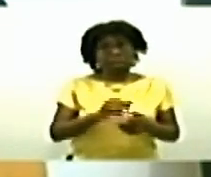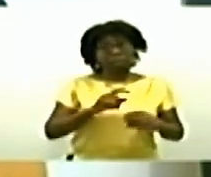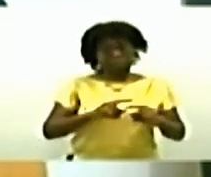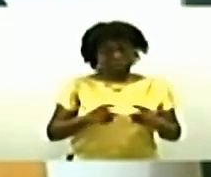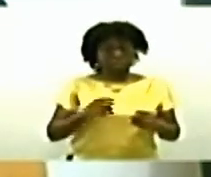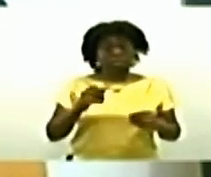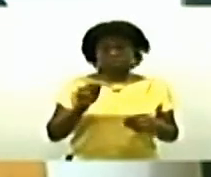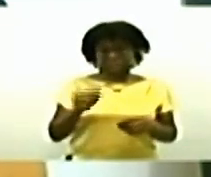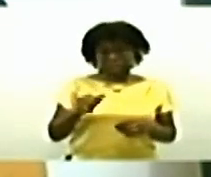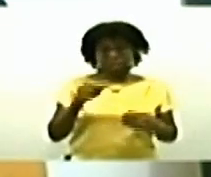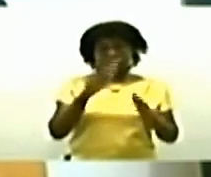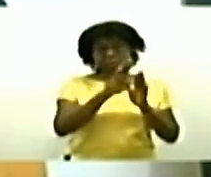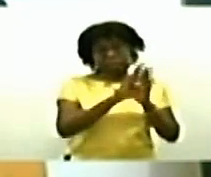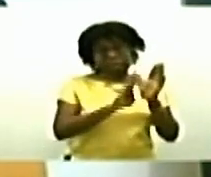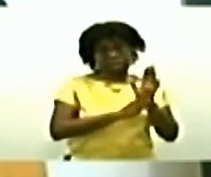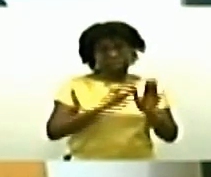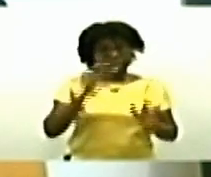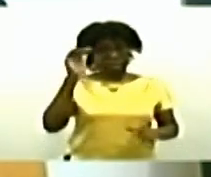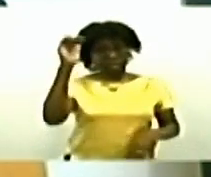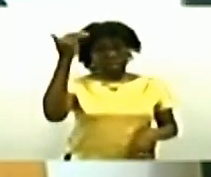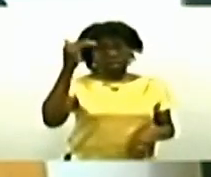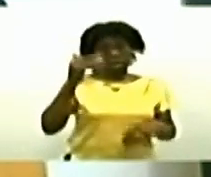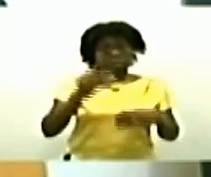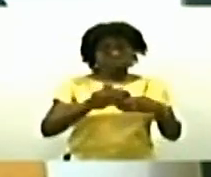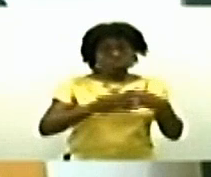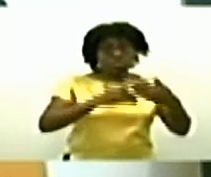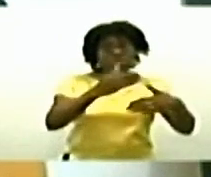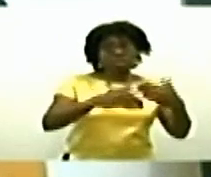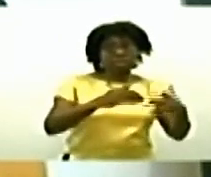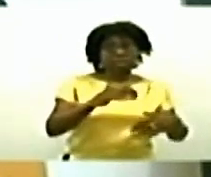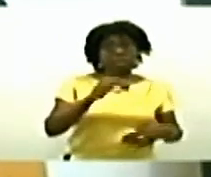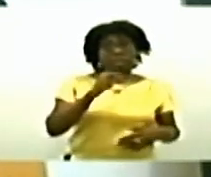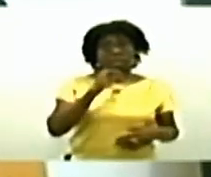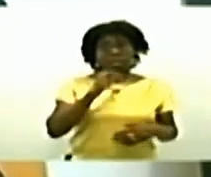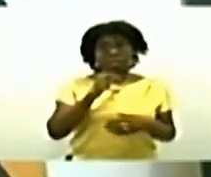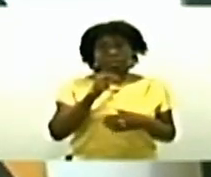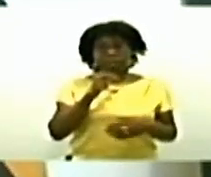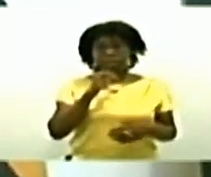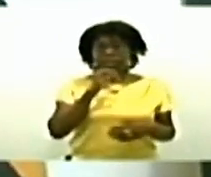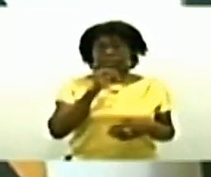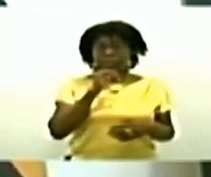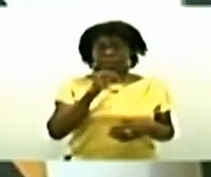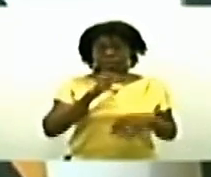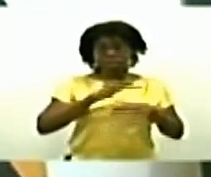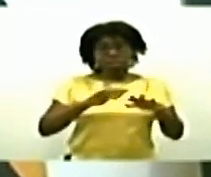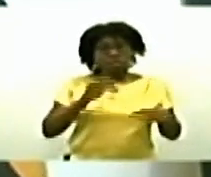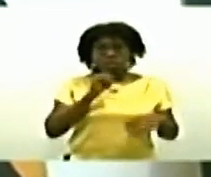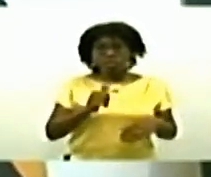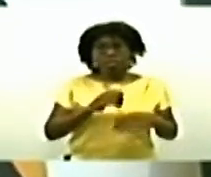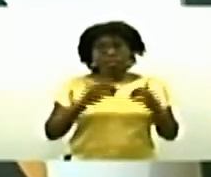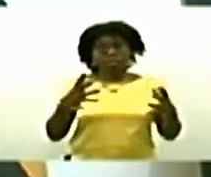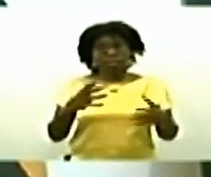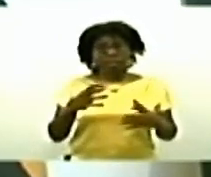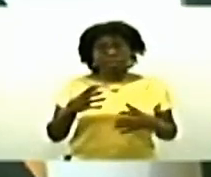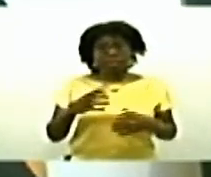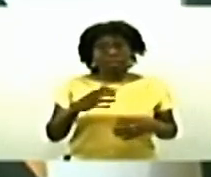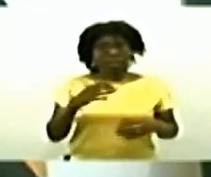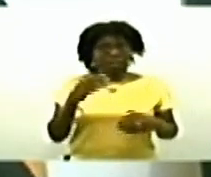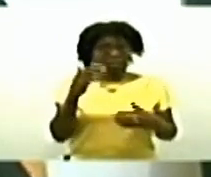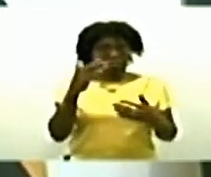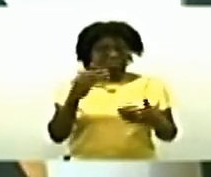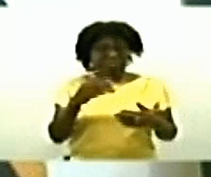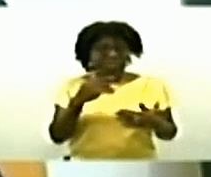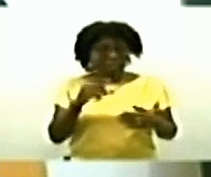progressive. We don't have many criticisms of the bill, but I would have also liked to see the question of technology being